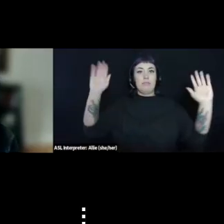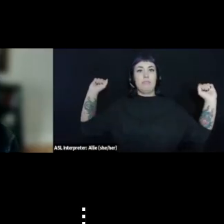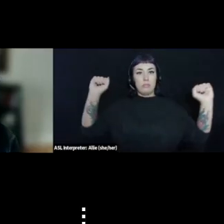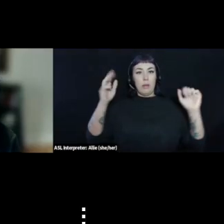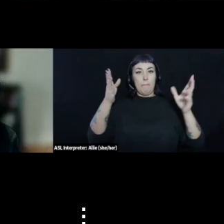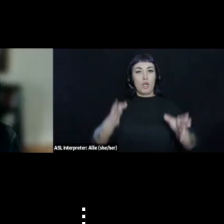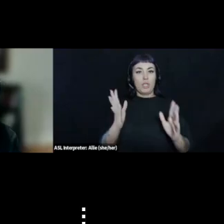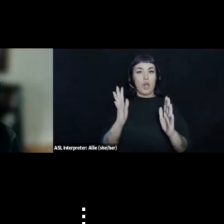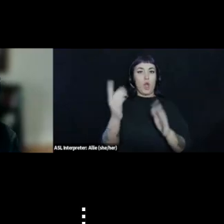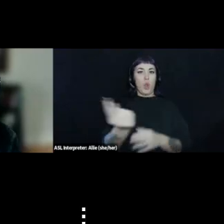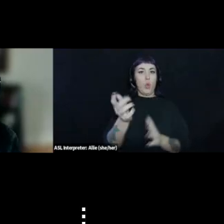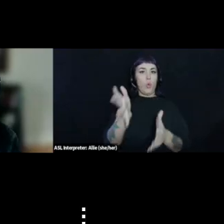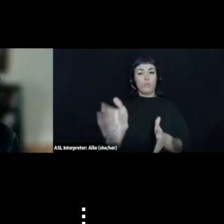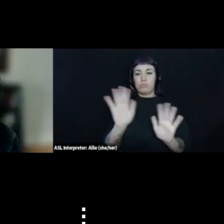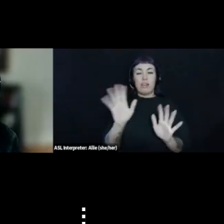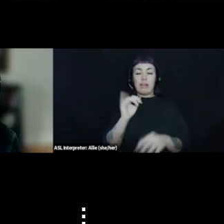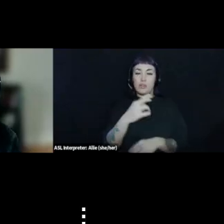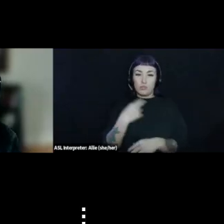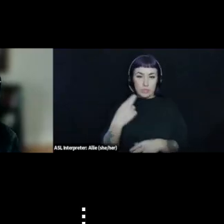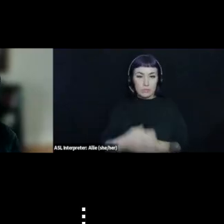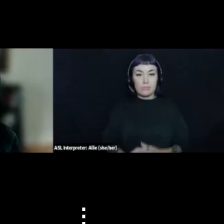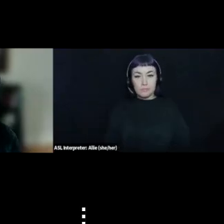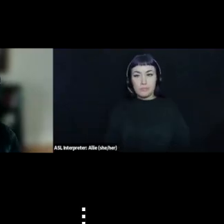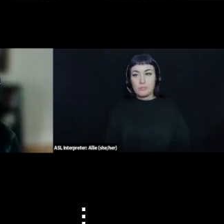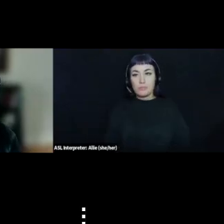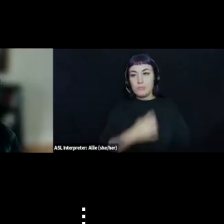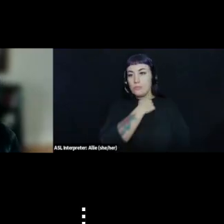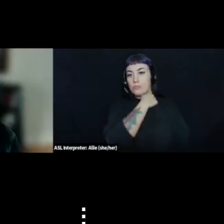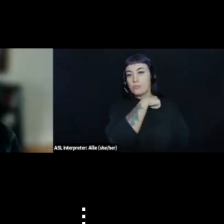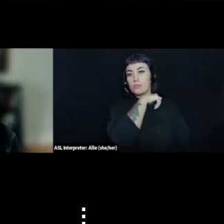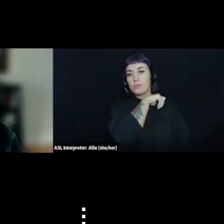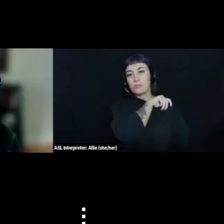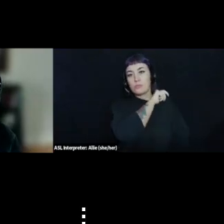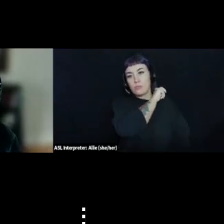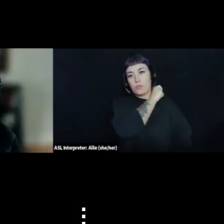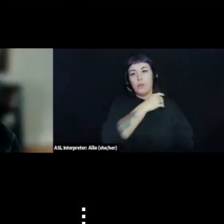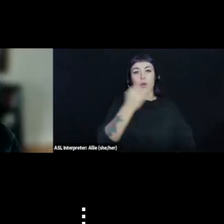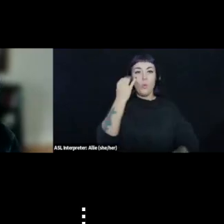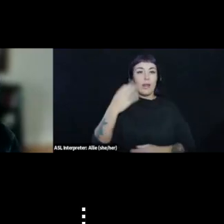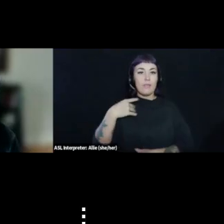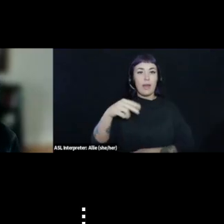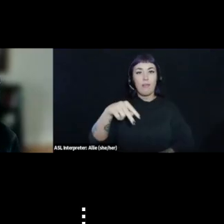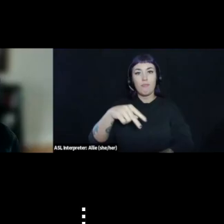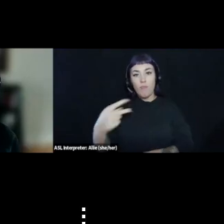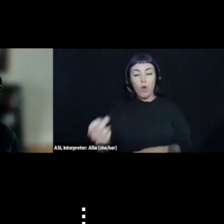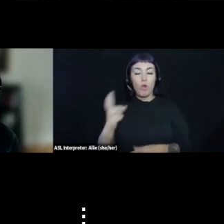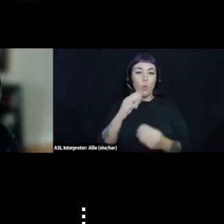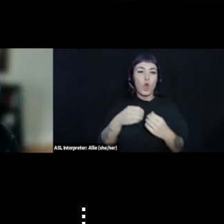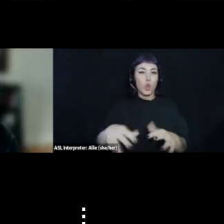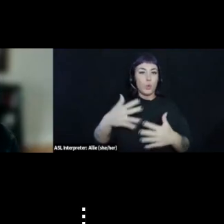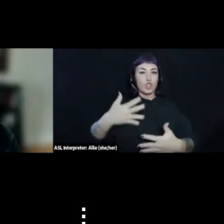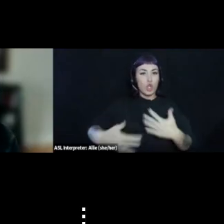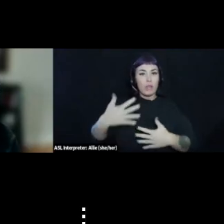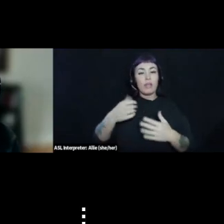alone. That is very risky. What if they fall over? What if they lose circulation? What if they need to go to